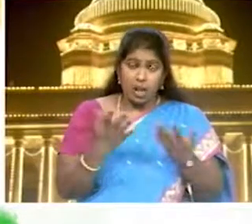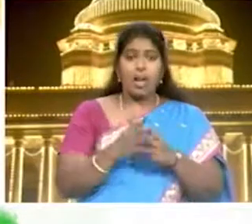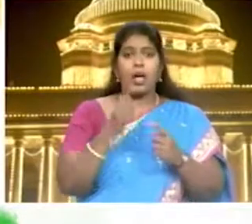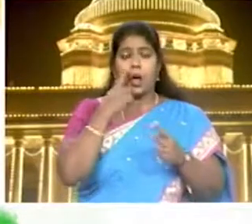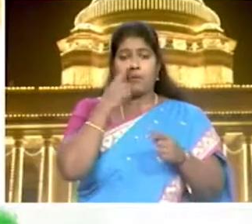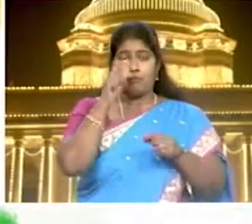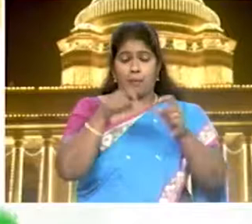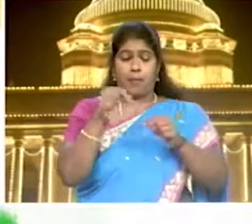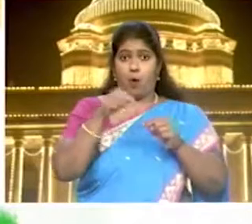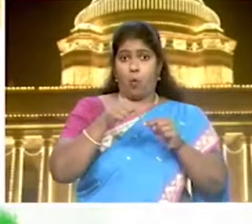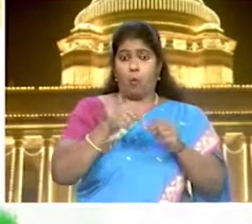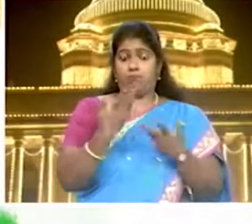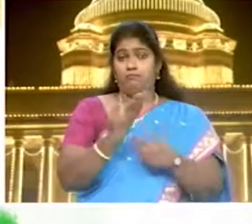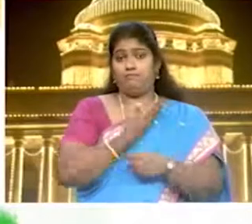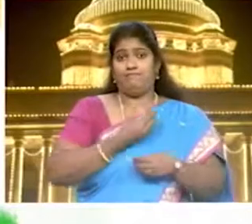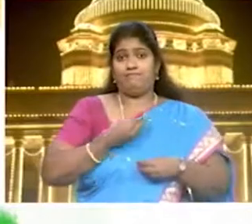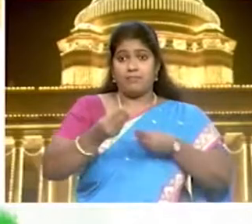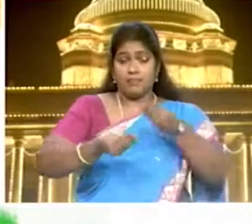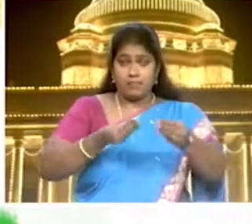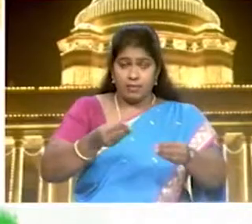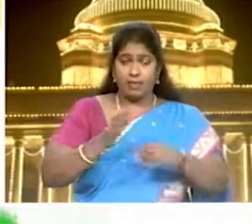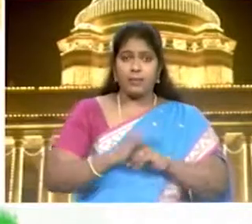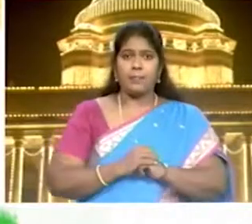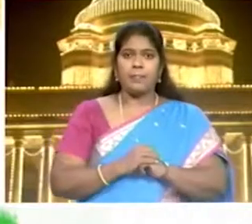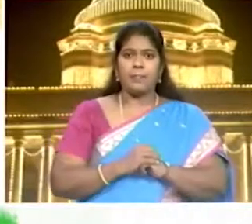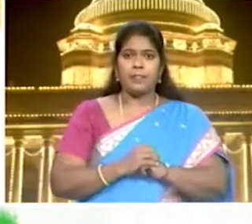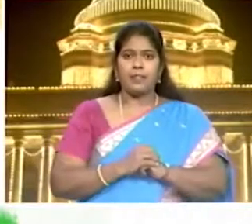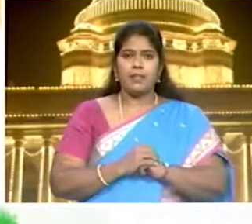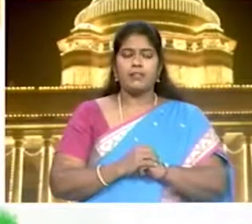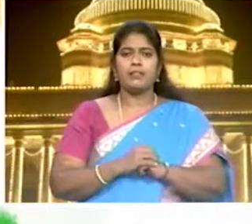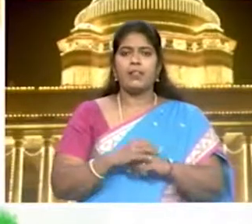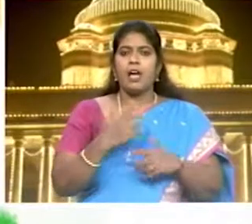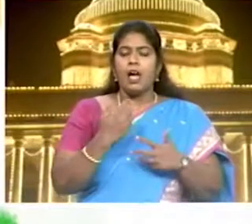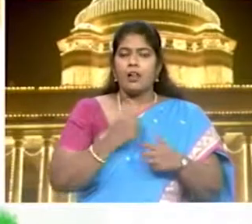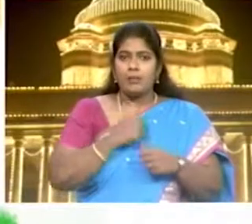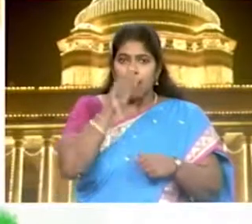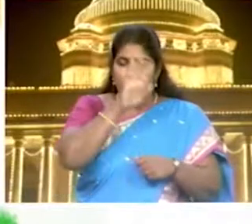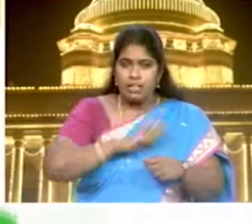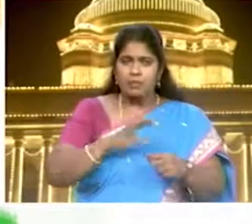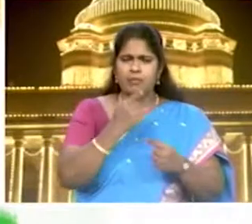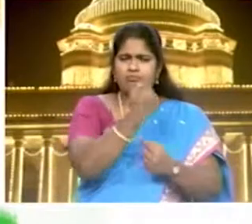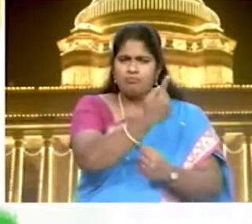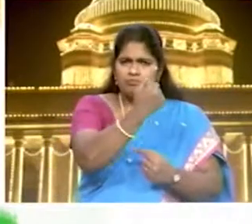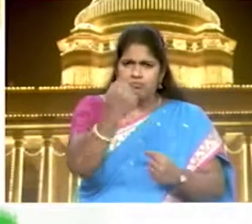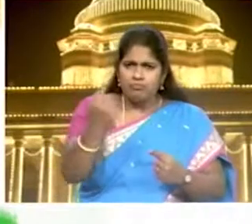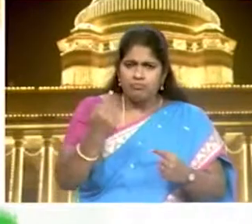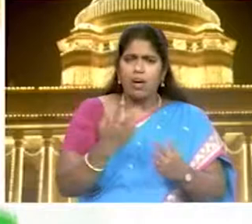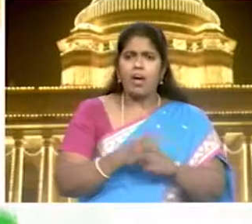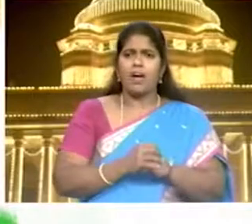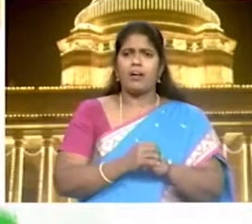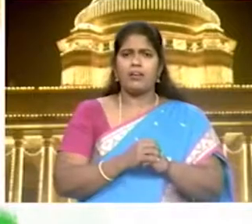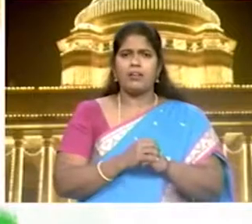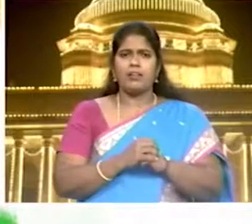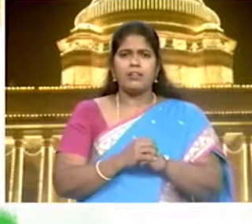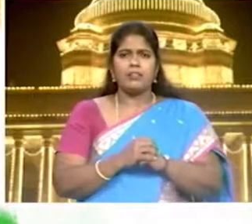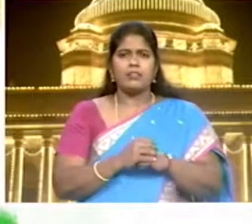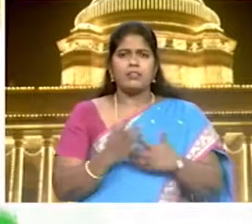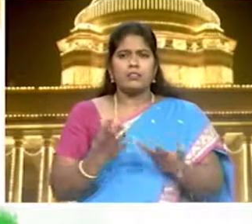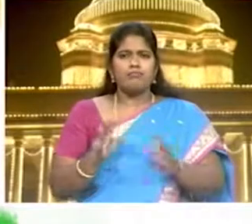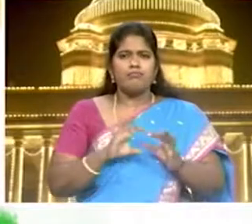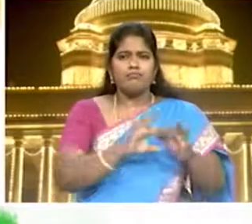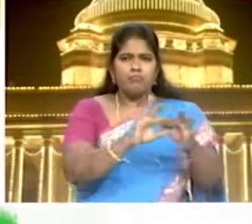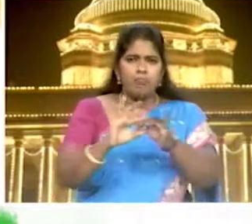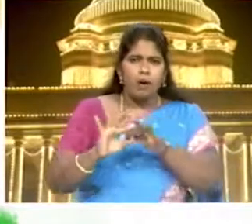makers of modern India enabled each and every adult citizen to participate in the collective process of